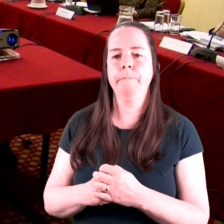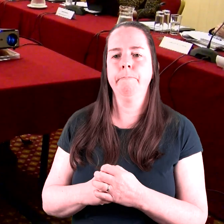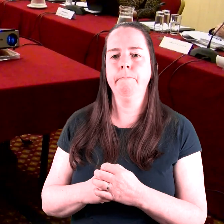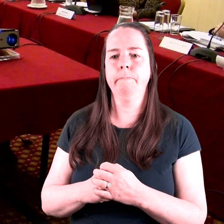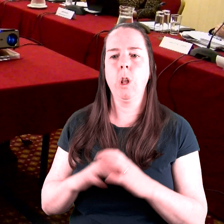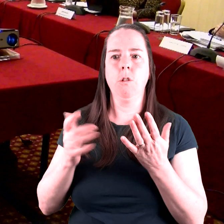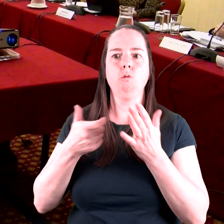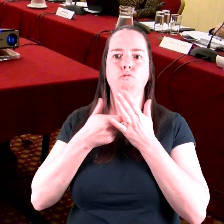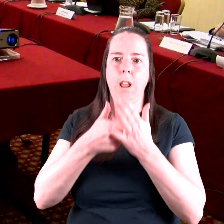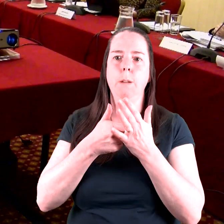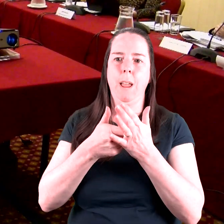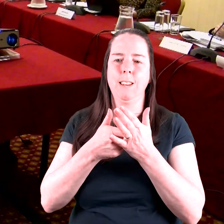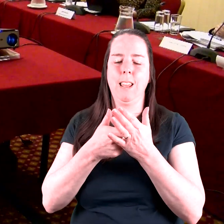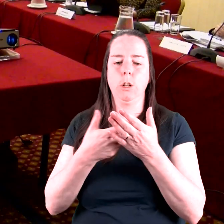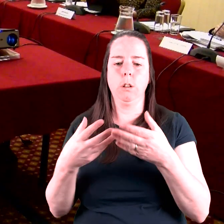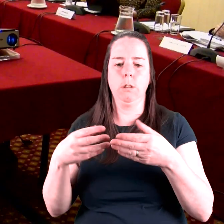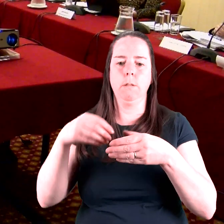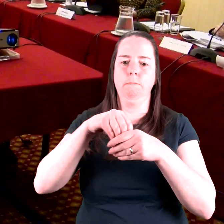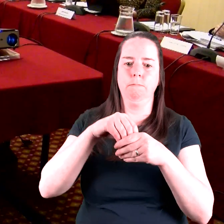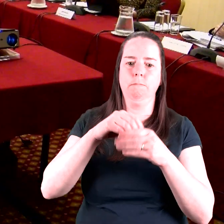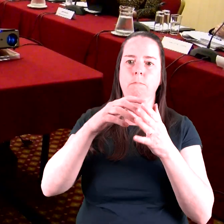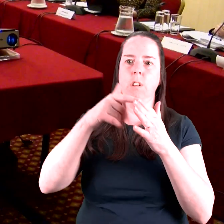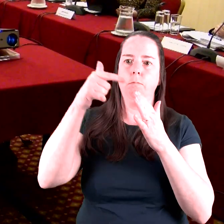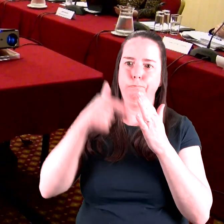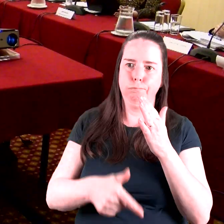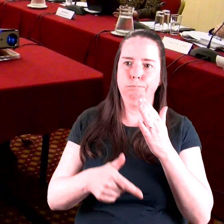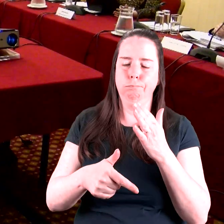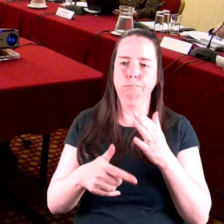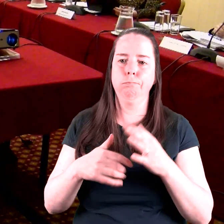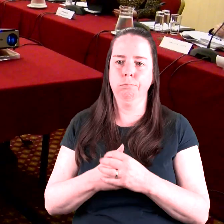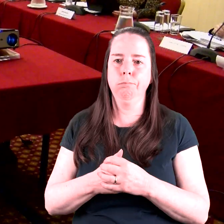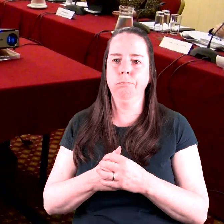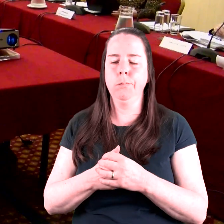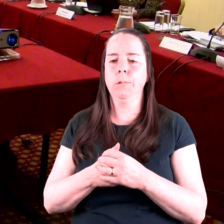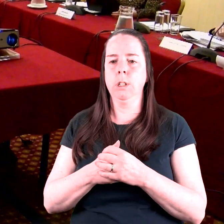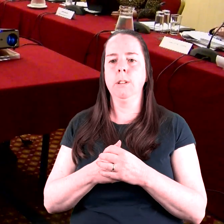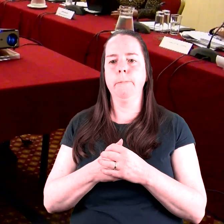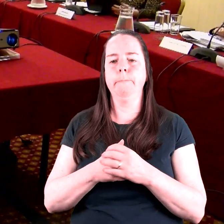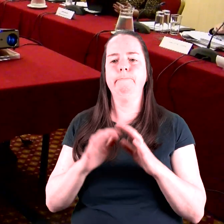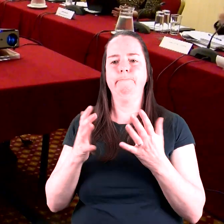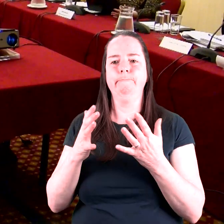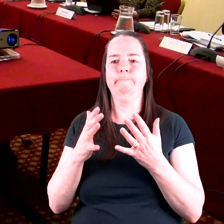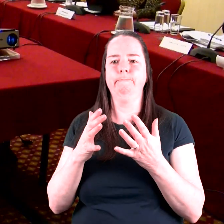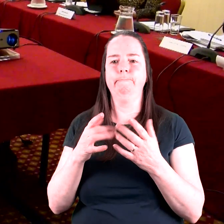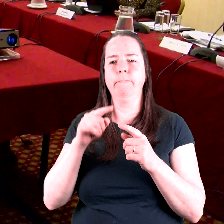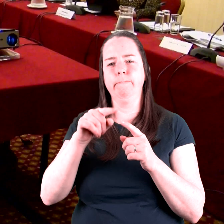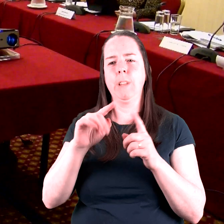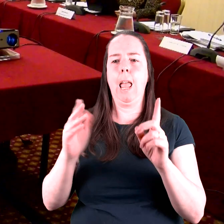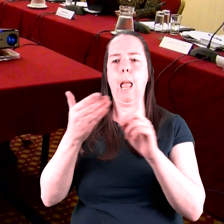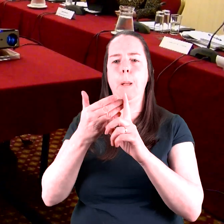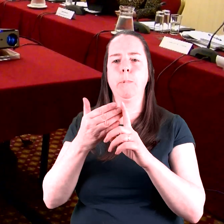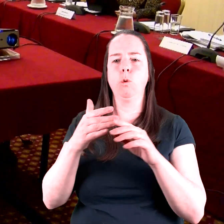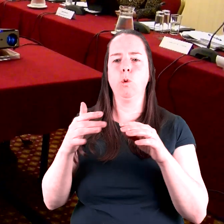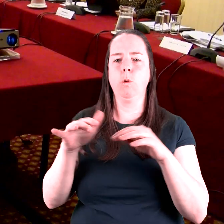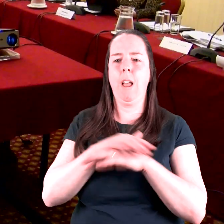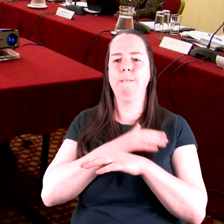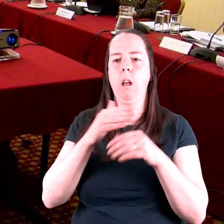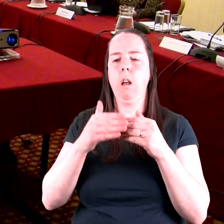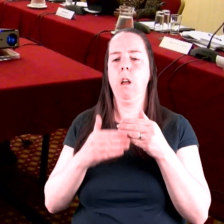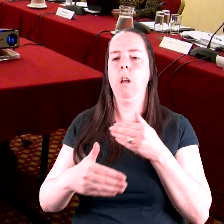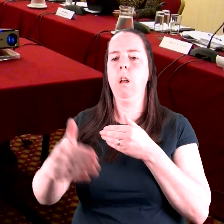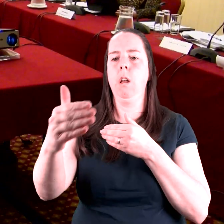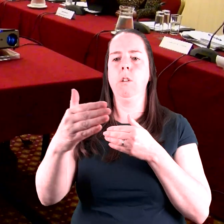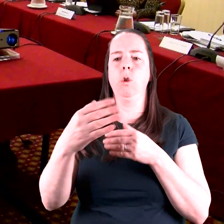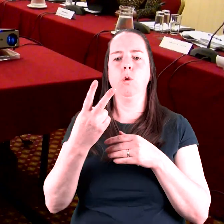There are recommendations within the recommendations, so they are quite detailed. They are intended to cover a